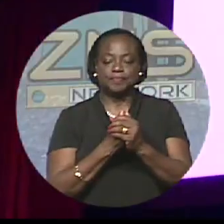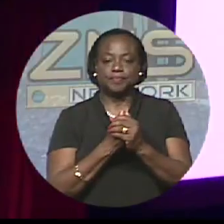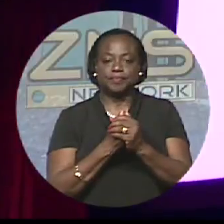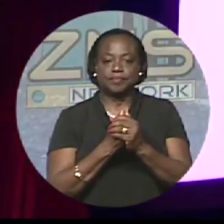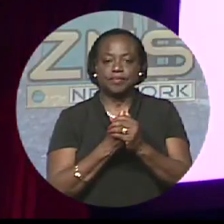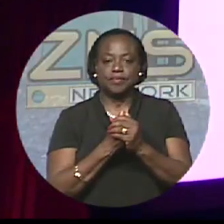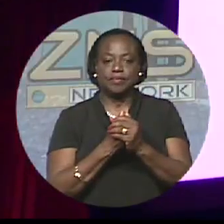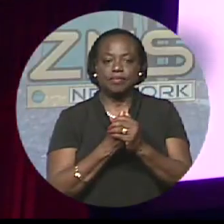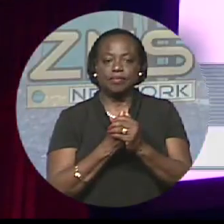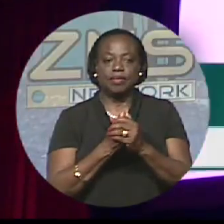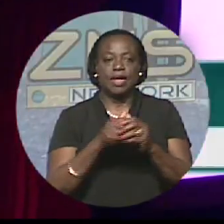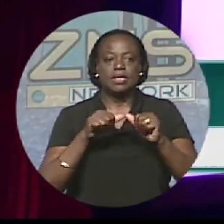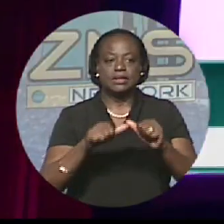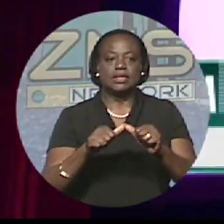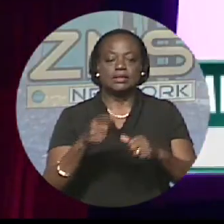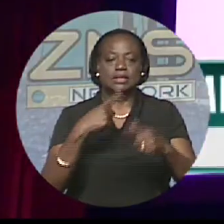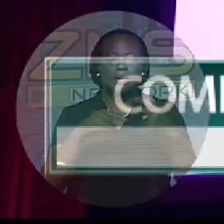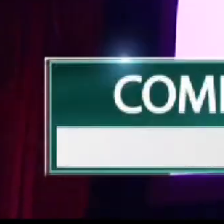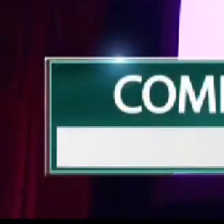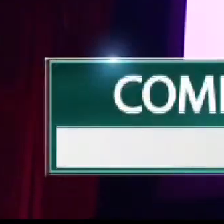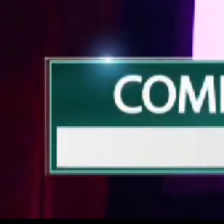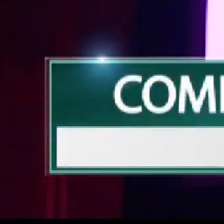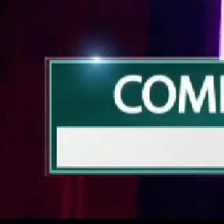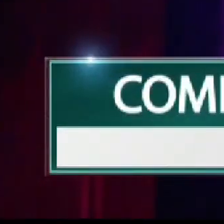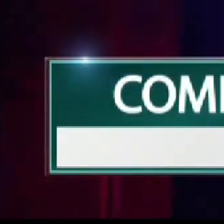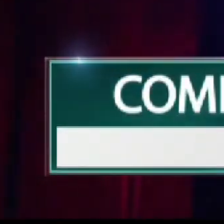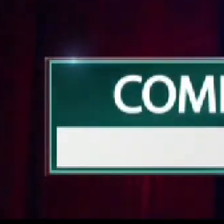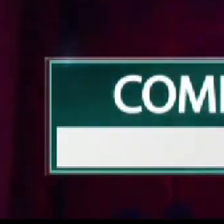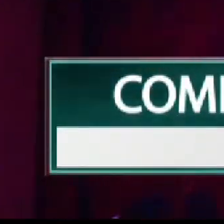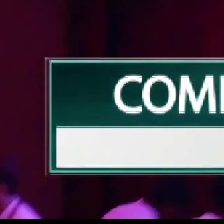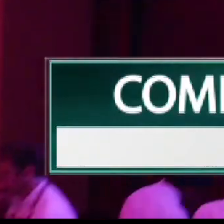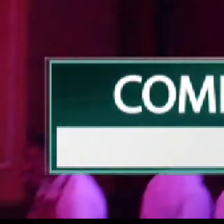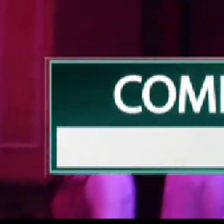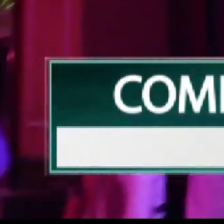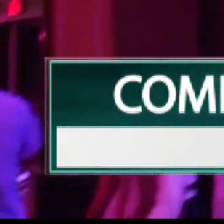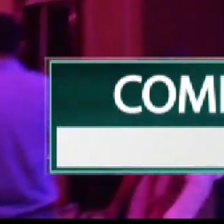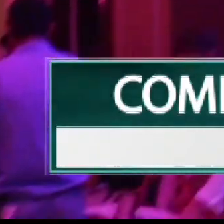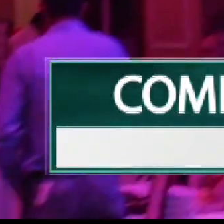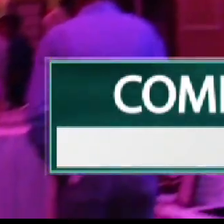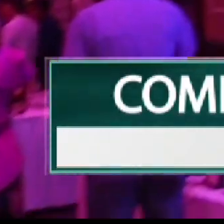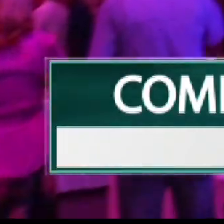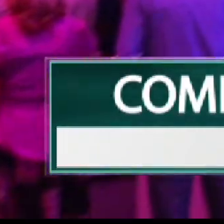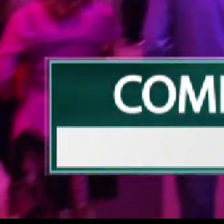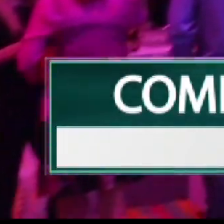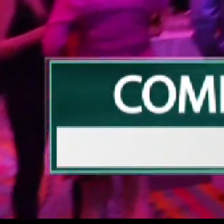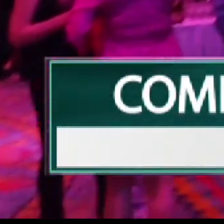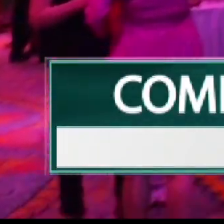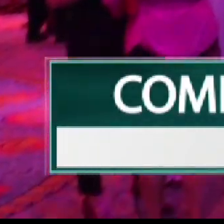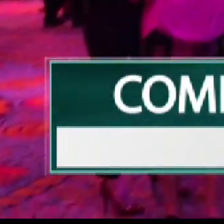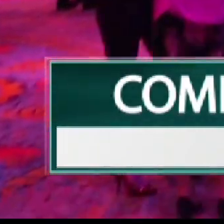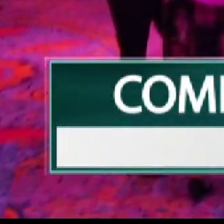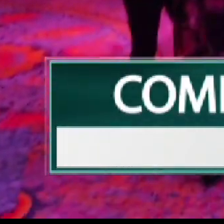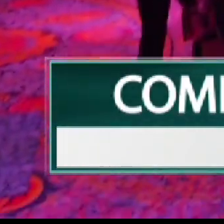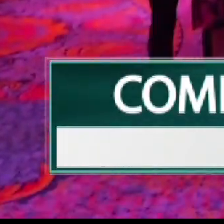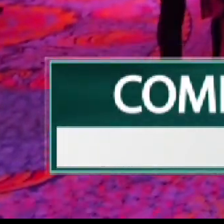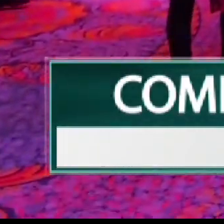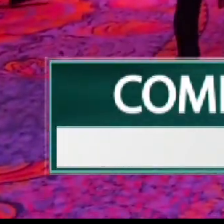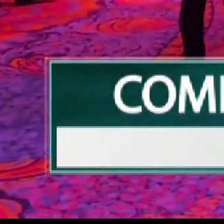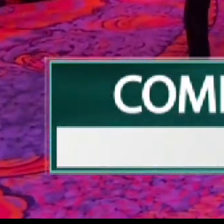And still to come, Hands for Hunger raising funds to feed thousands. The Weekend Edition continues right after this.